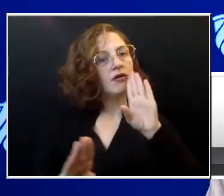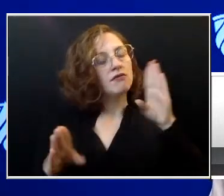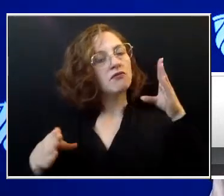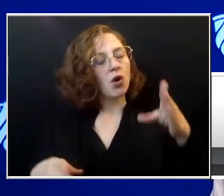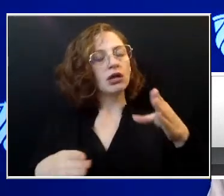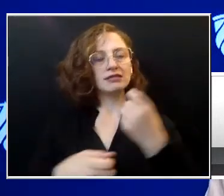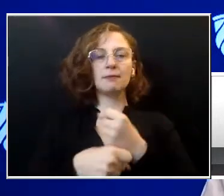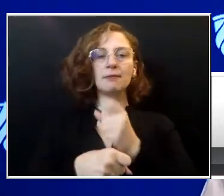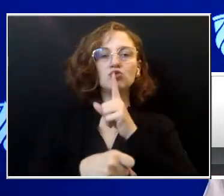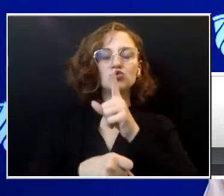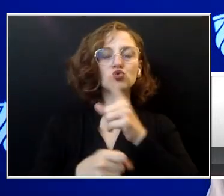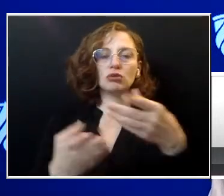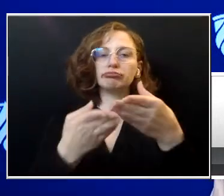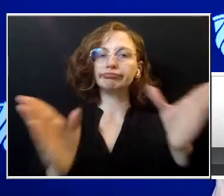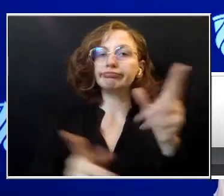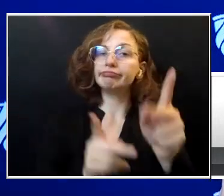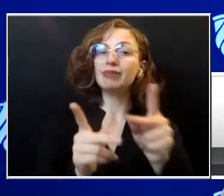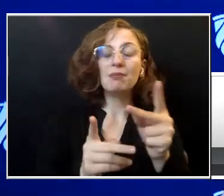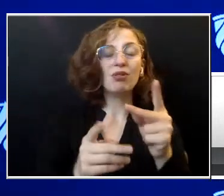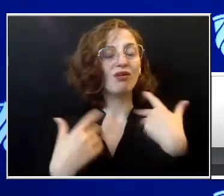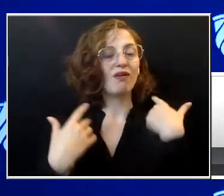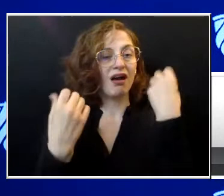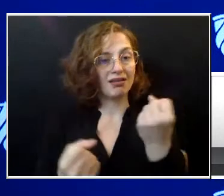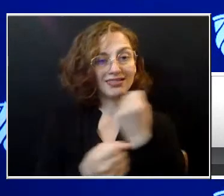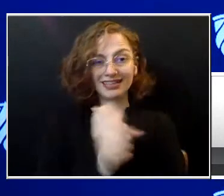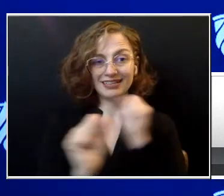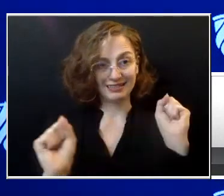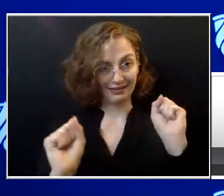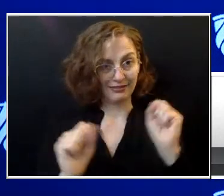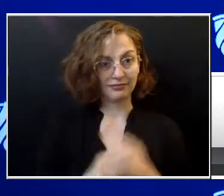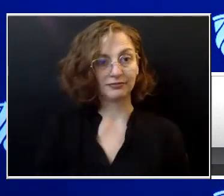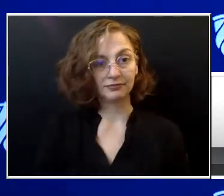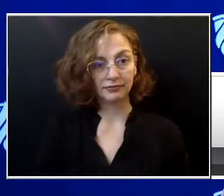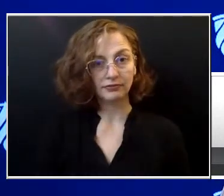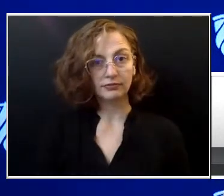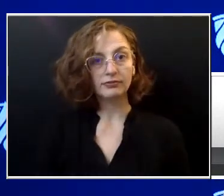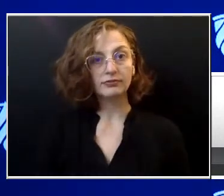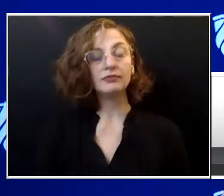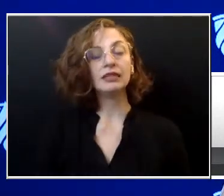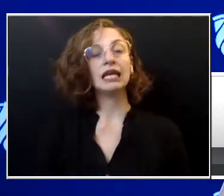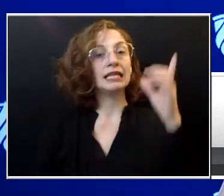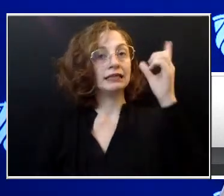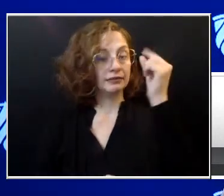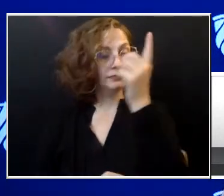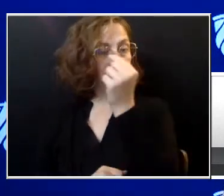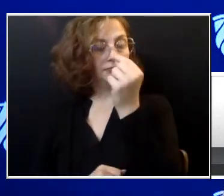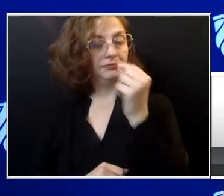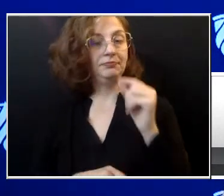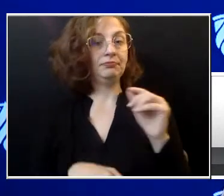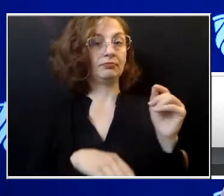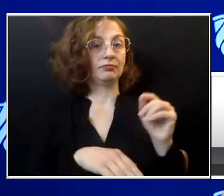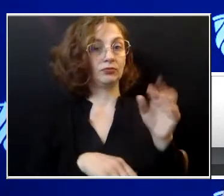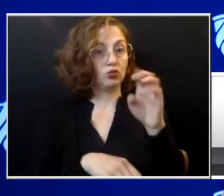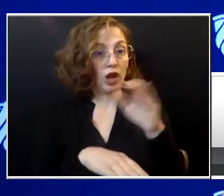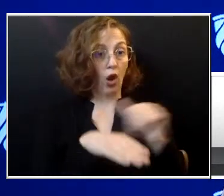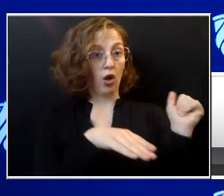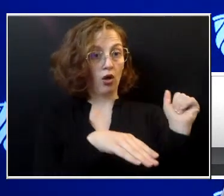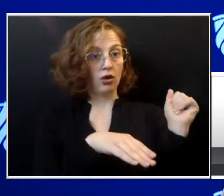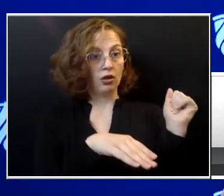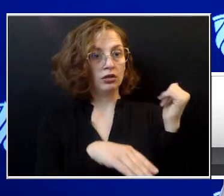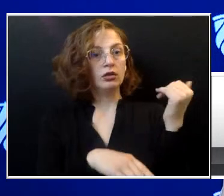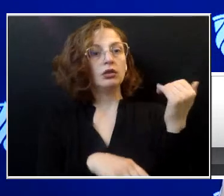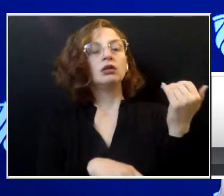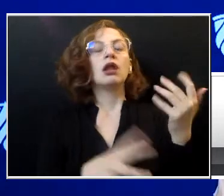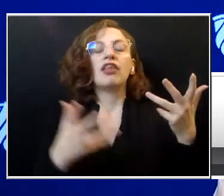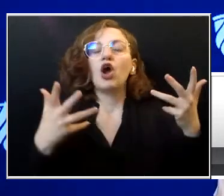healthy and safe. These are recalled products, eye drops. They should already be off the shelves, but of course people